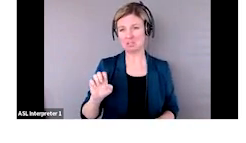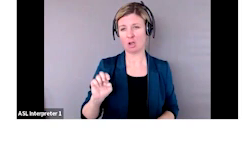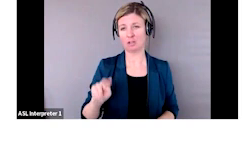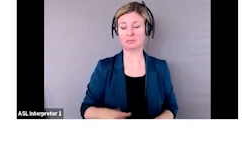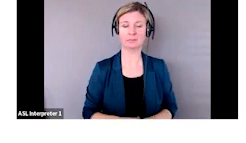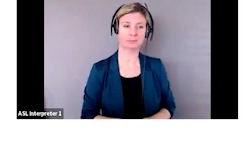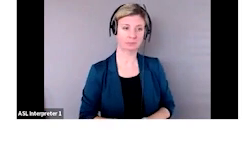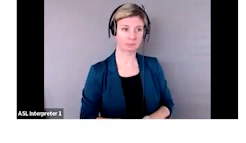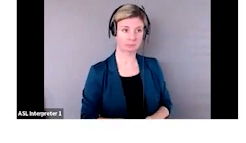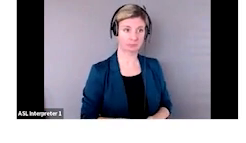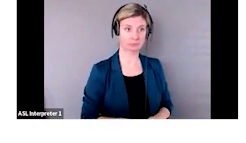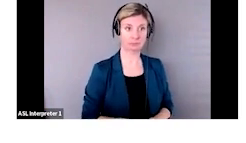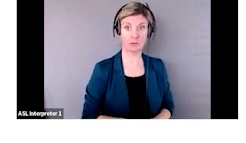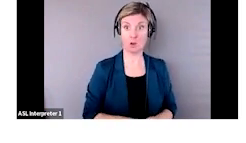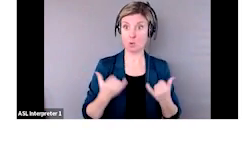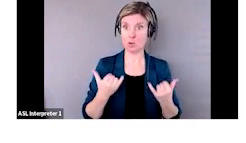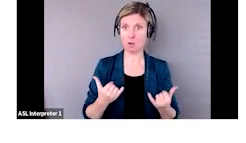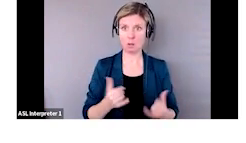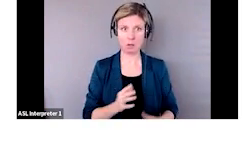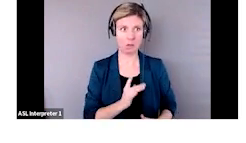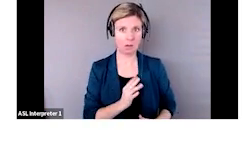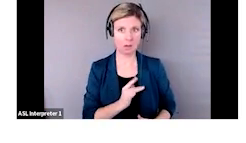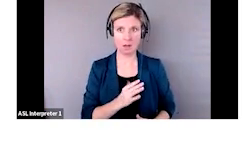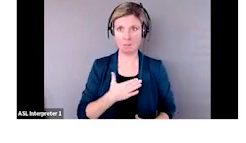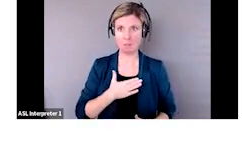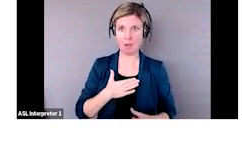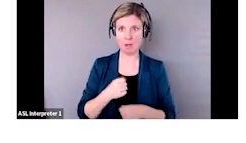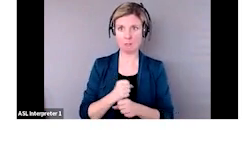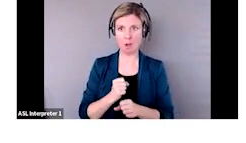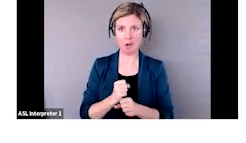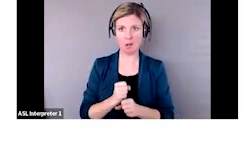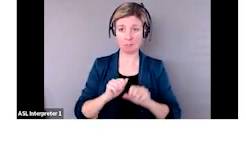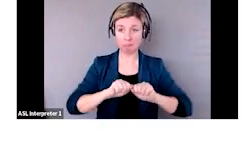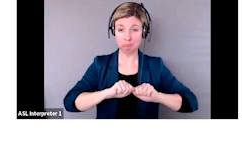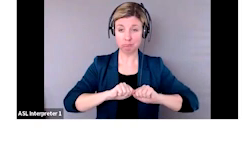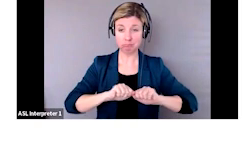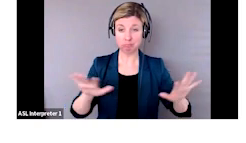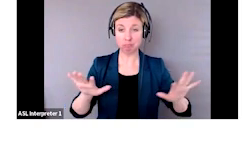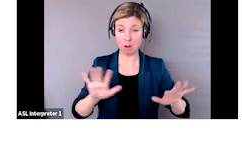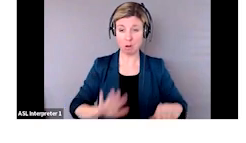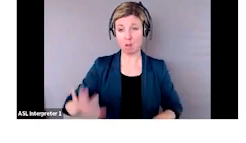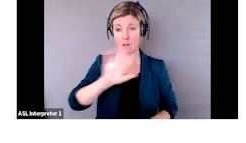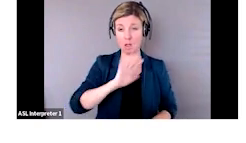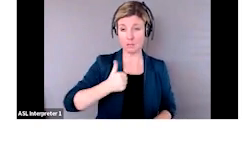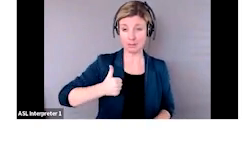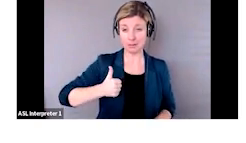now have national distribution of my product by having my product on Amazon.